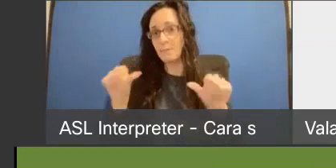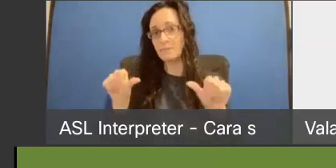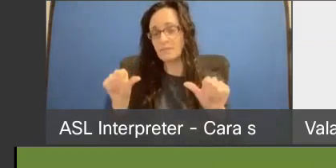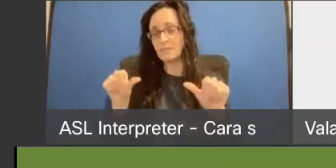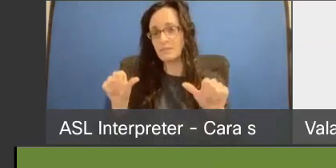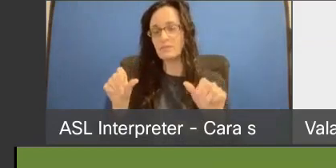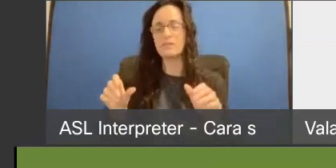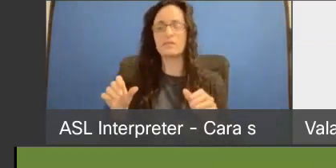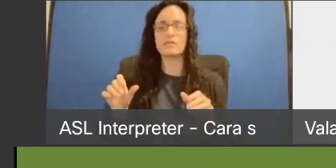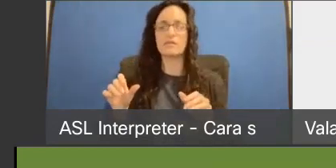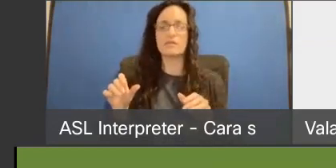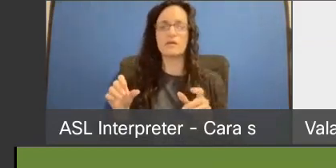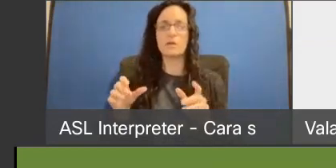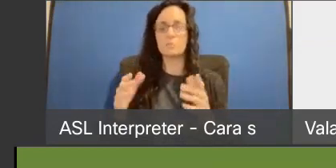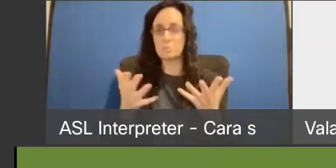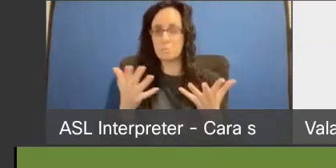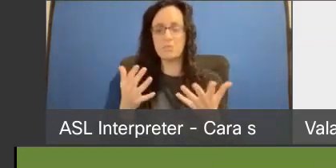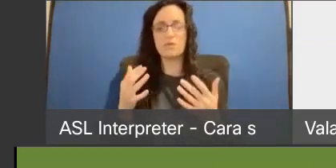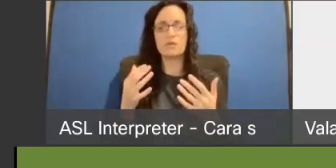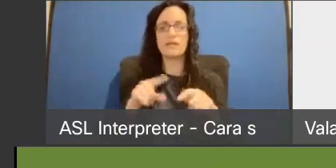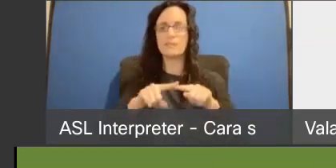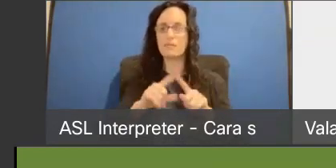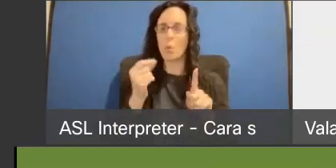other things. What's a person's cognitive